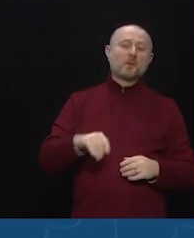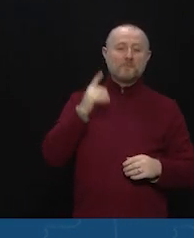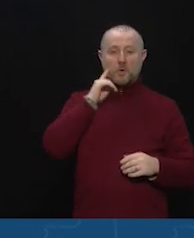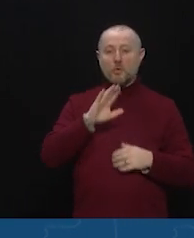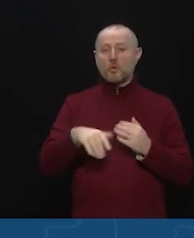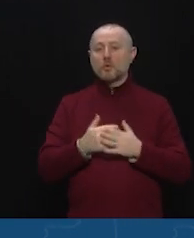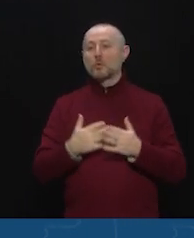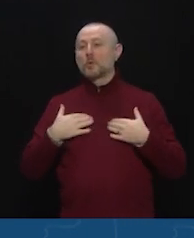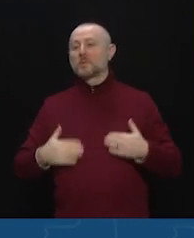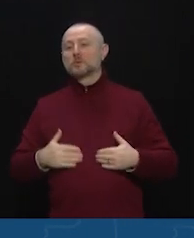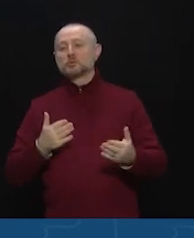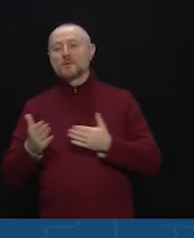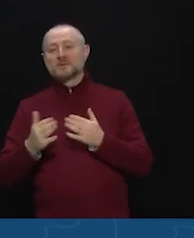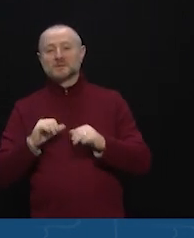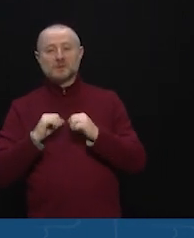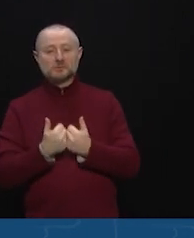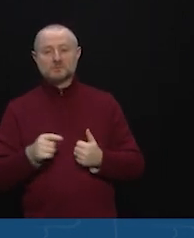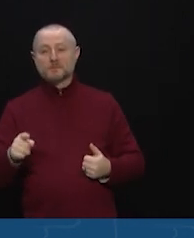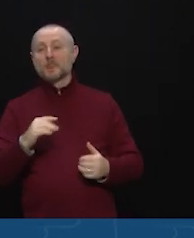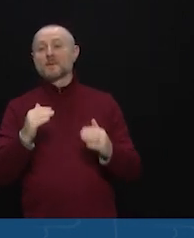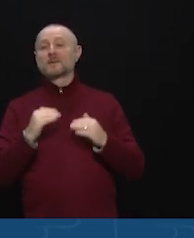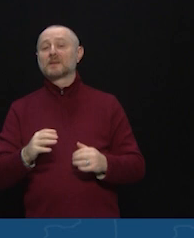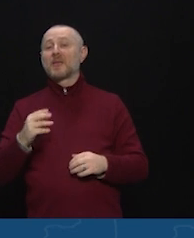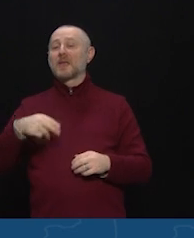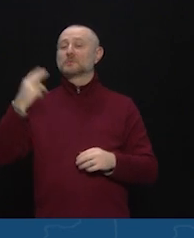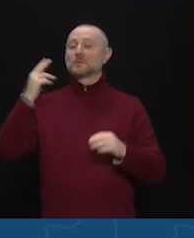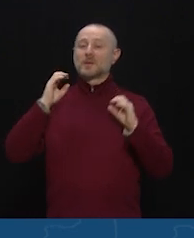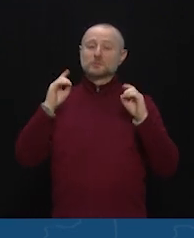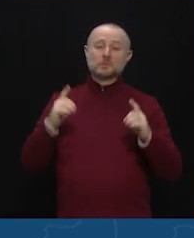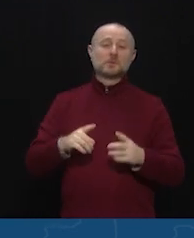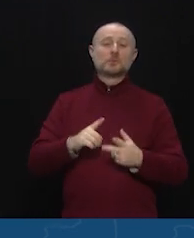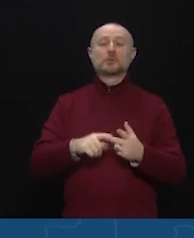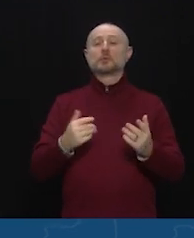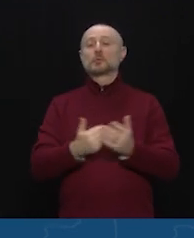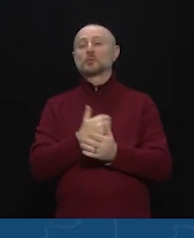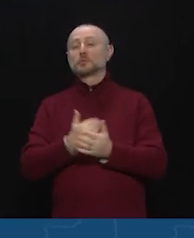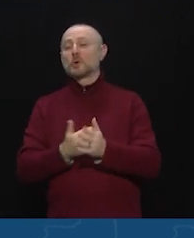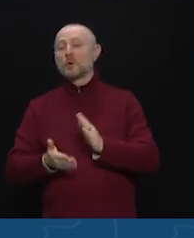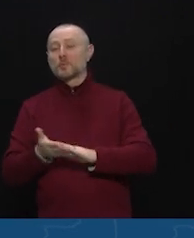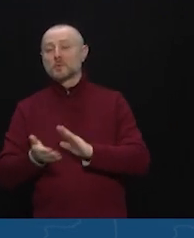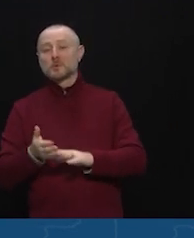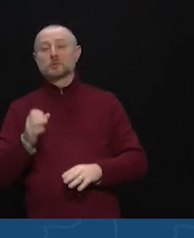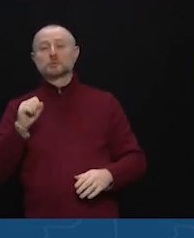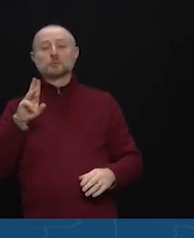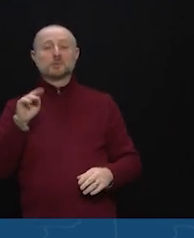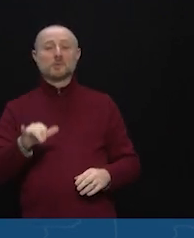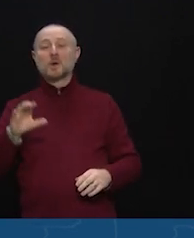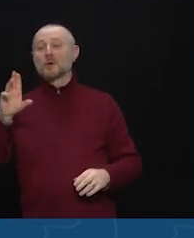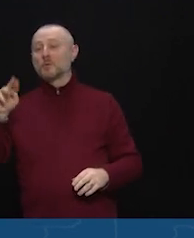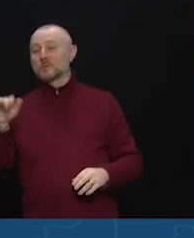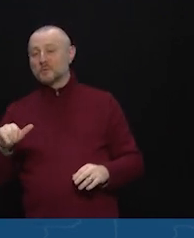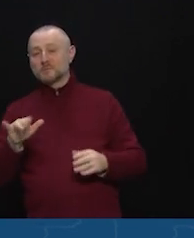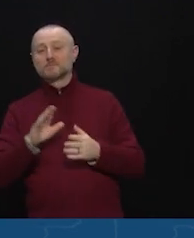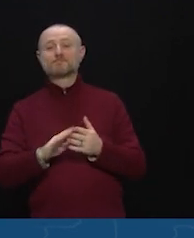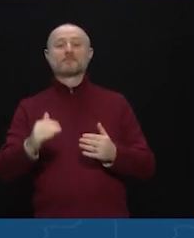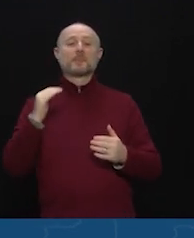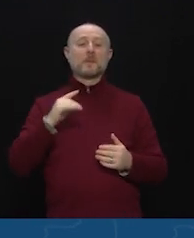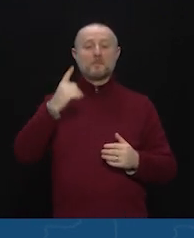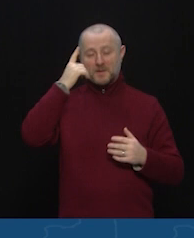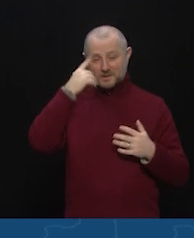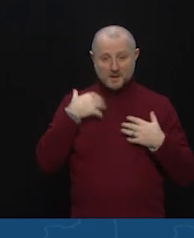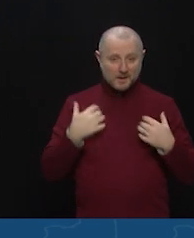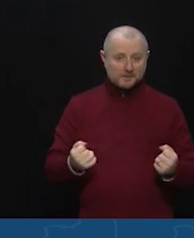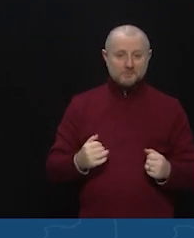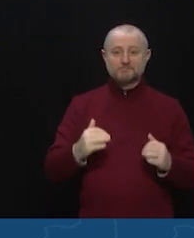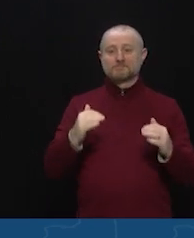agencies. Higher education, which fund new operating aid for both SUNY and CUNY, and then mental hygiene. And then there's